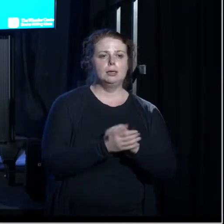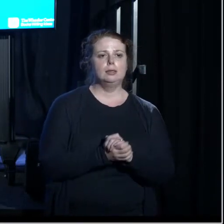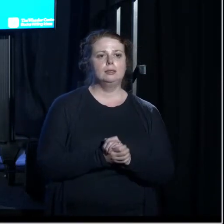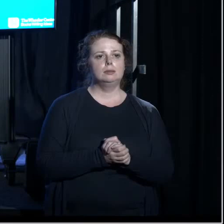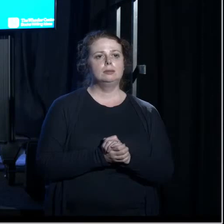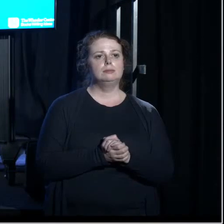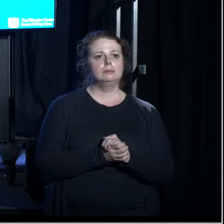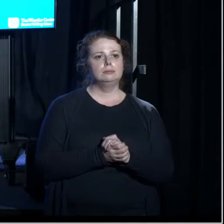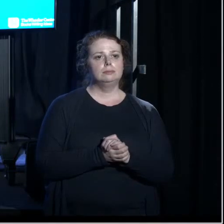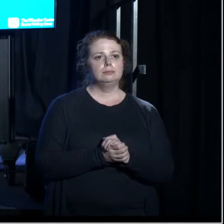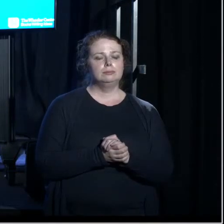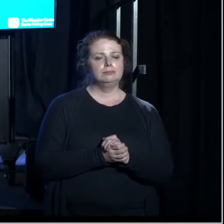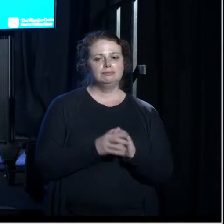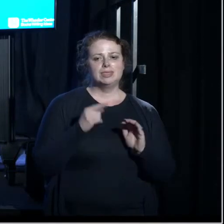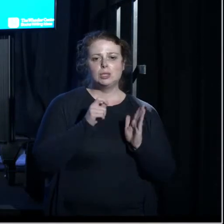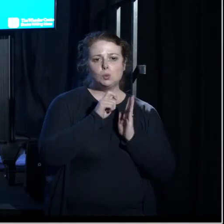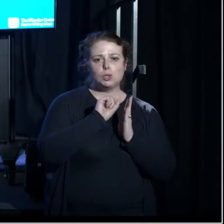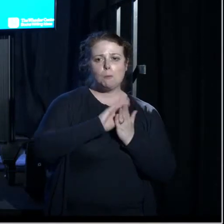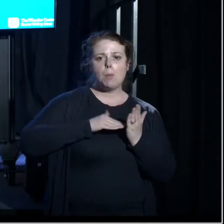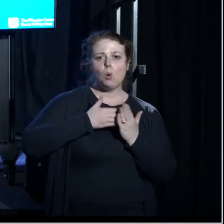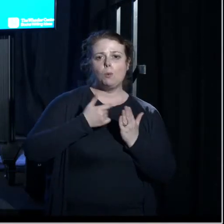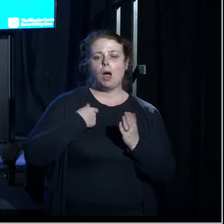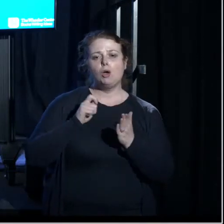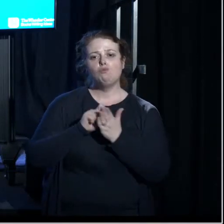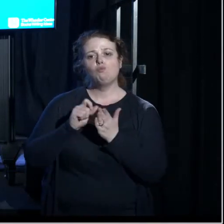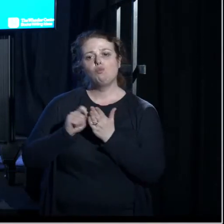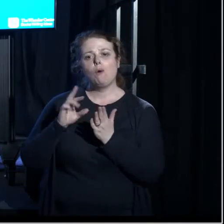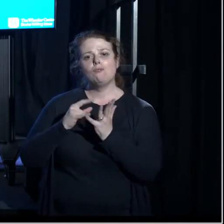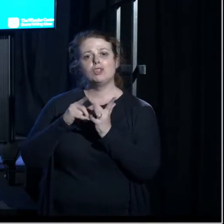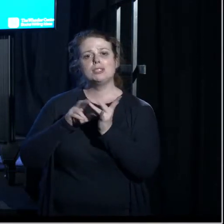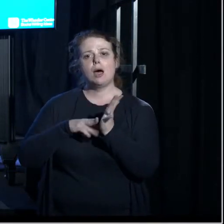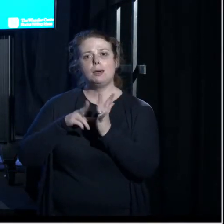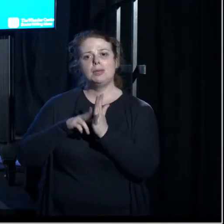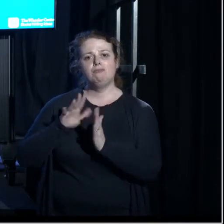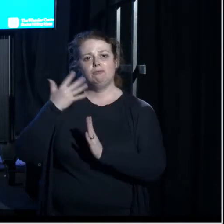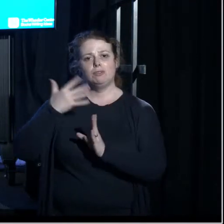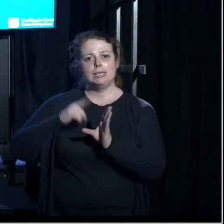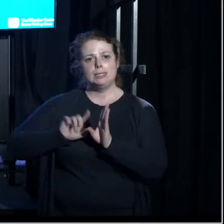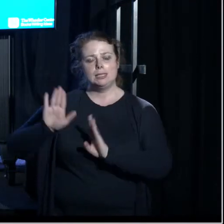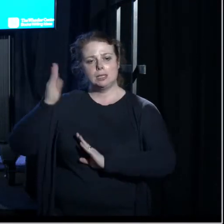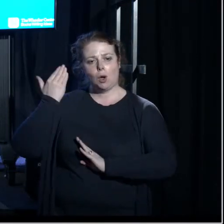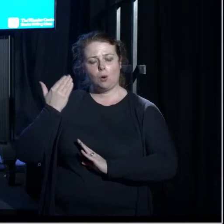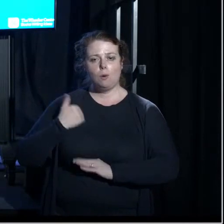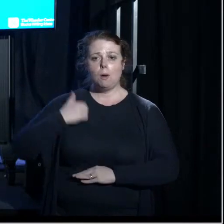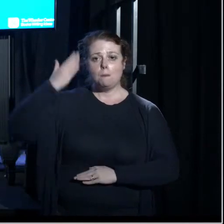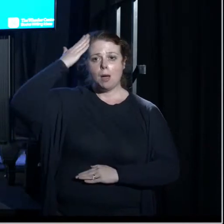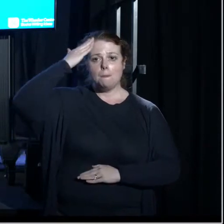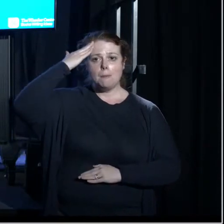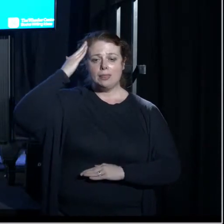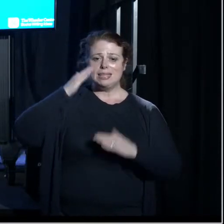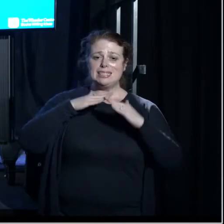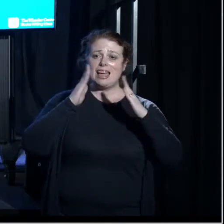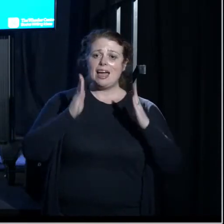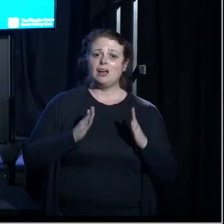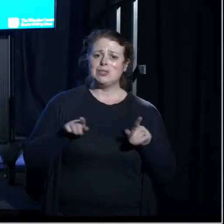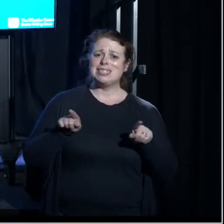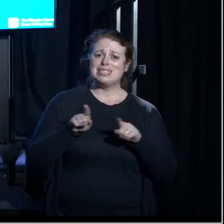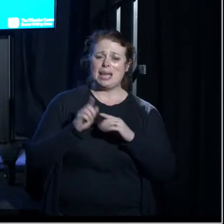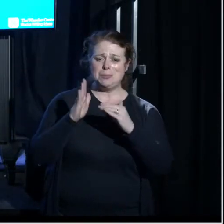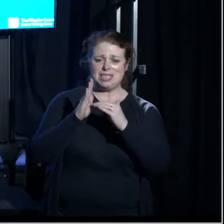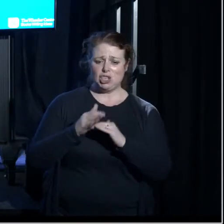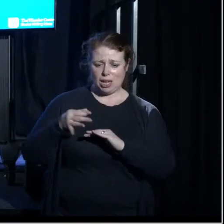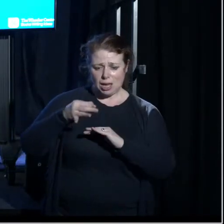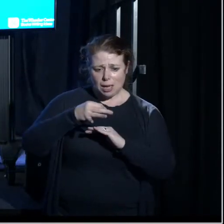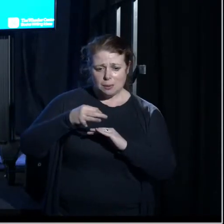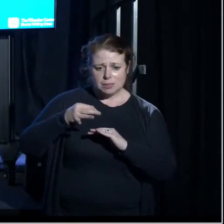poem I'd written for Simon 15 years ago. My mother's house is an empty chair. The rain refuses to visit